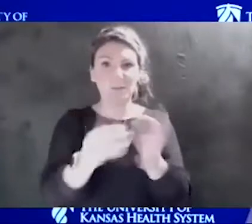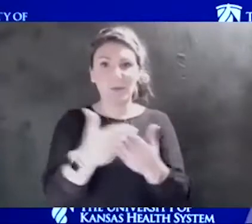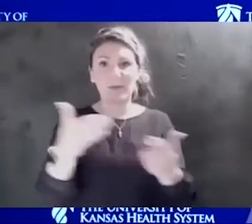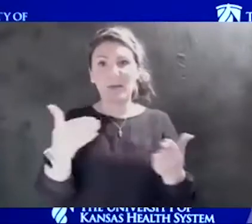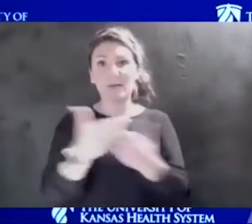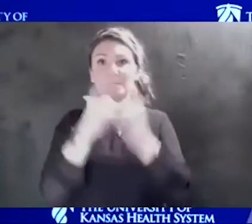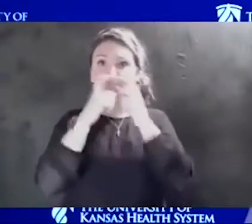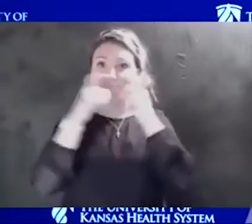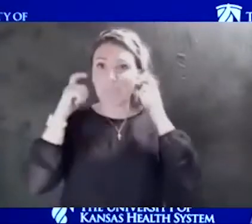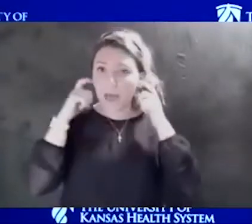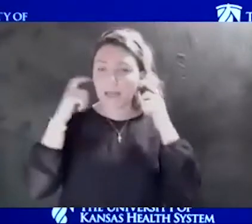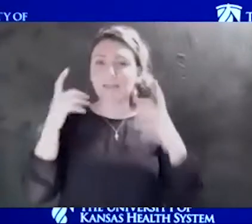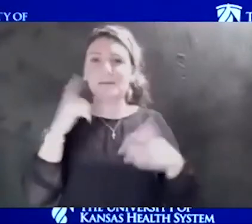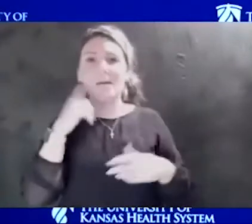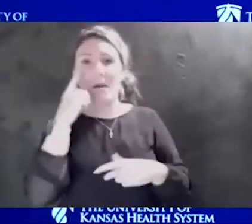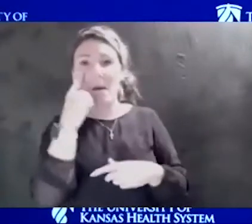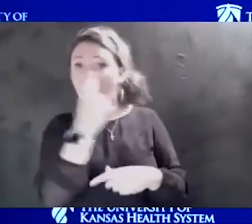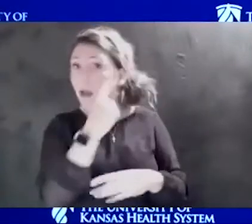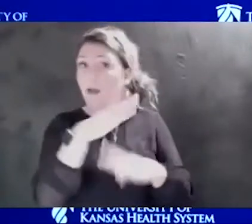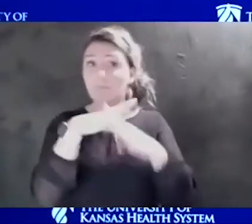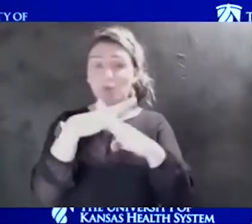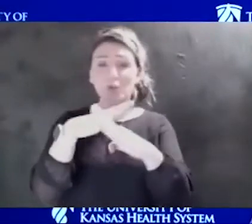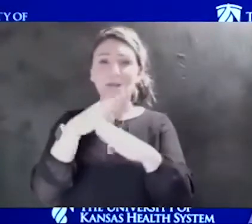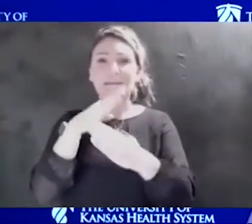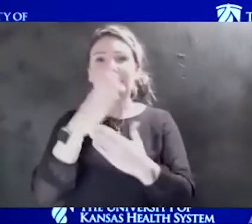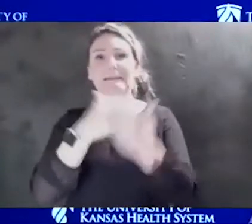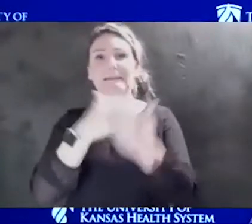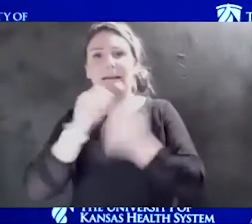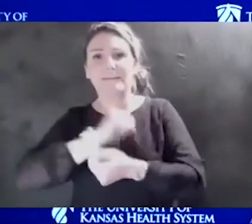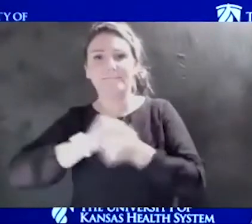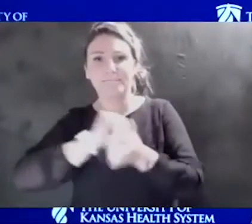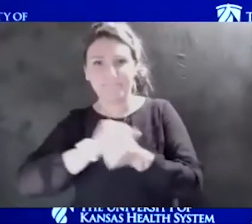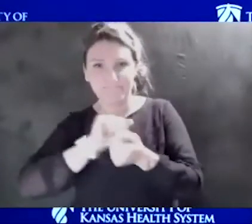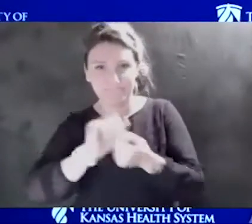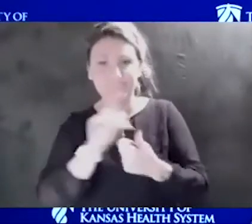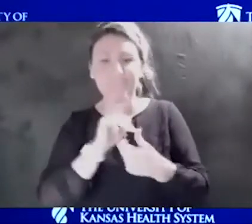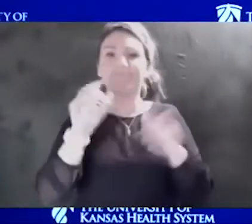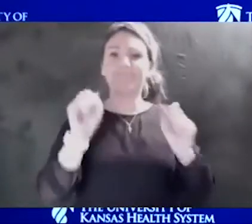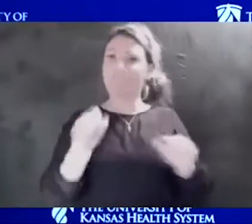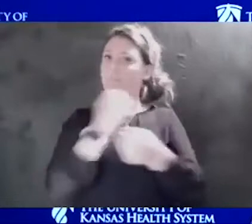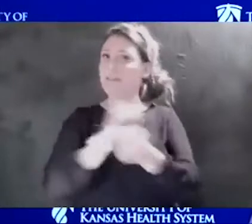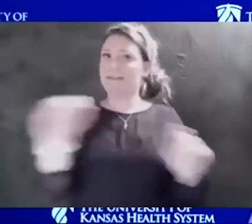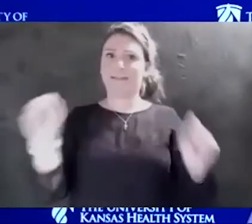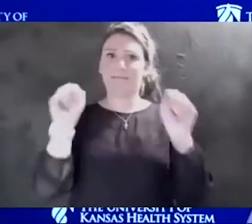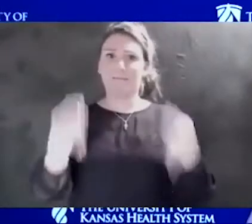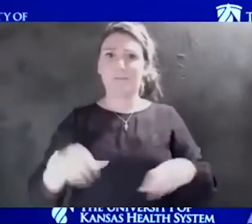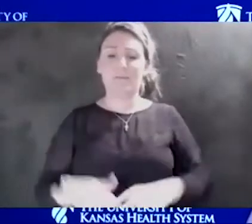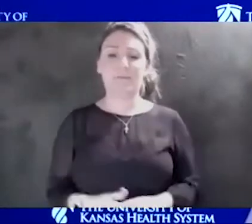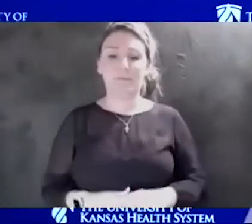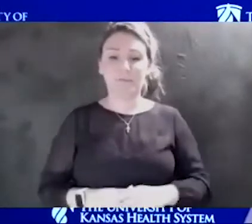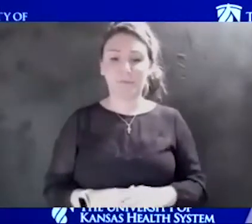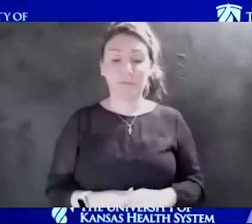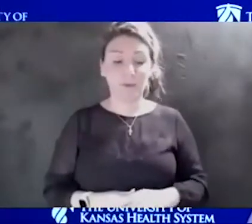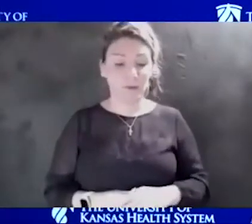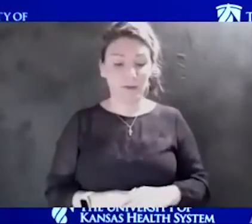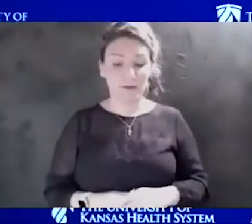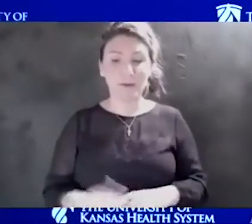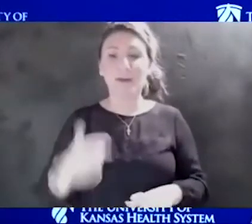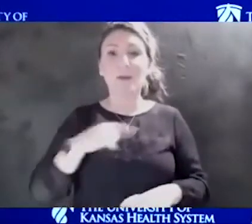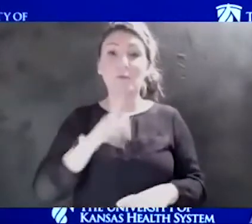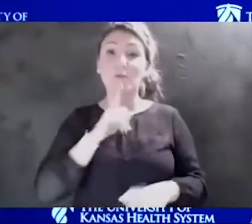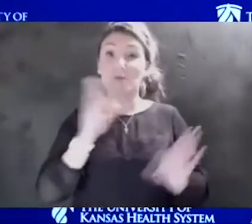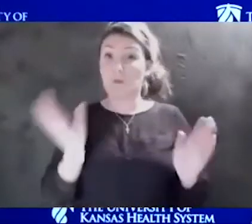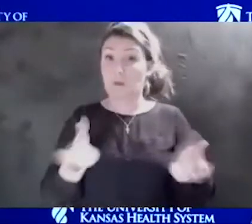eye protection, hand hygiene. I think it can be safe as possible. Yeah, I would really encourage you to look at where you're